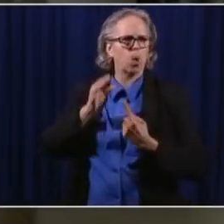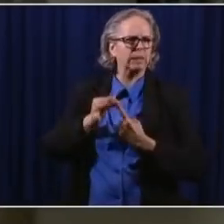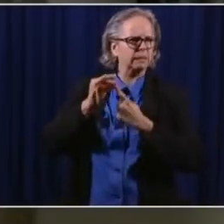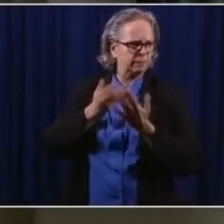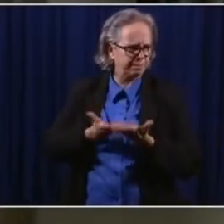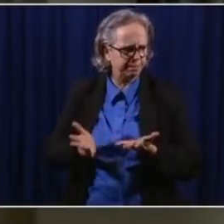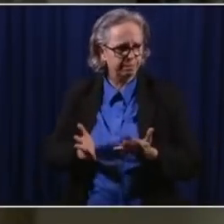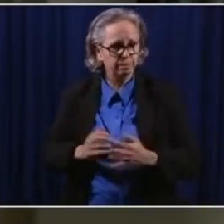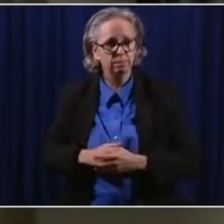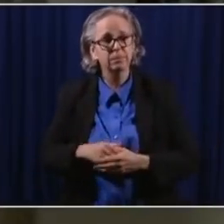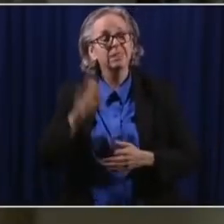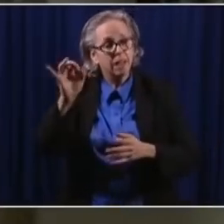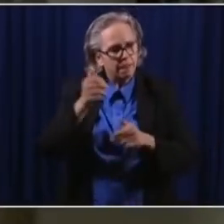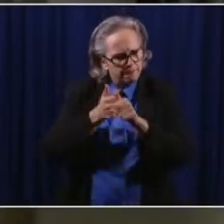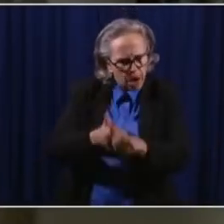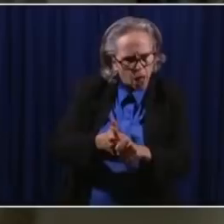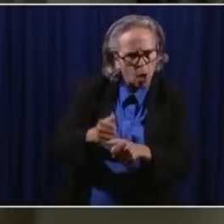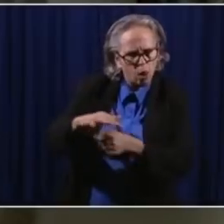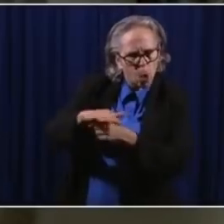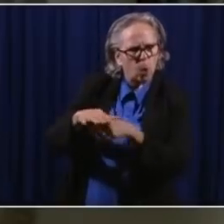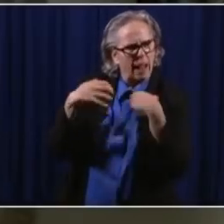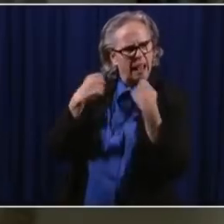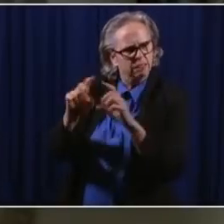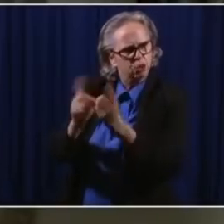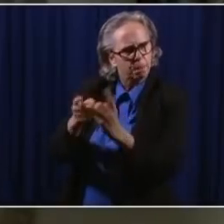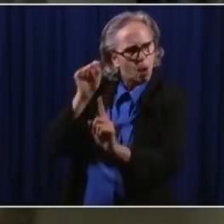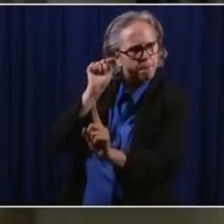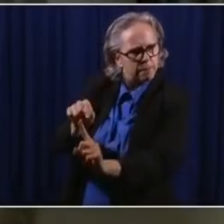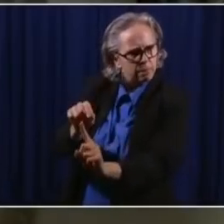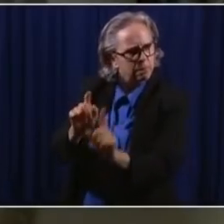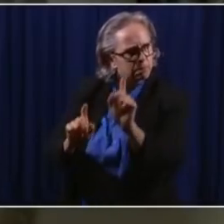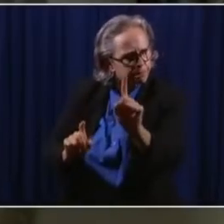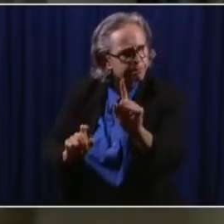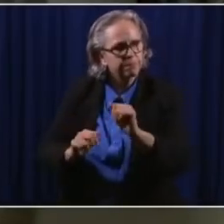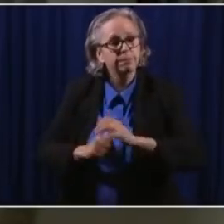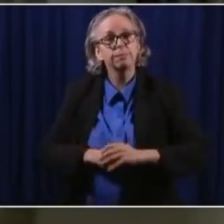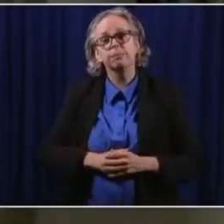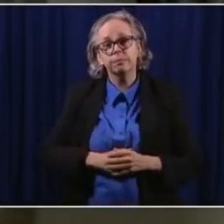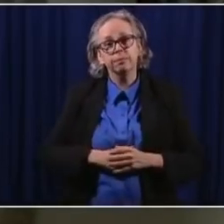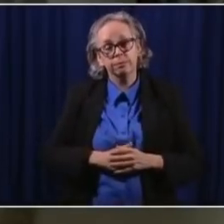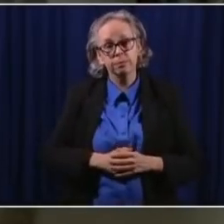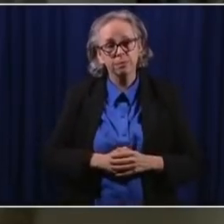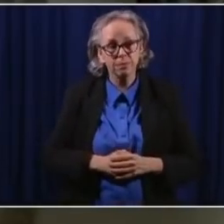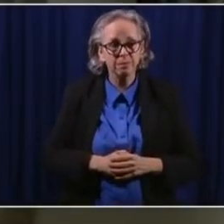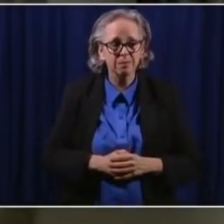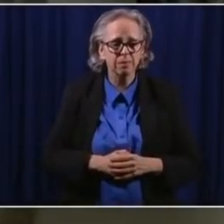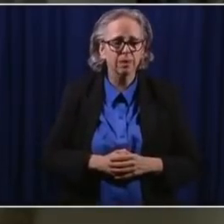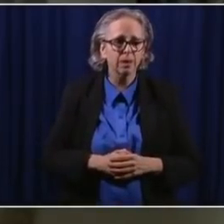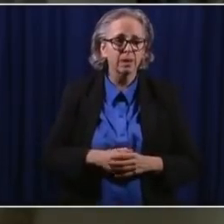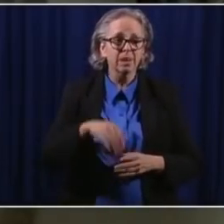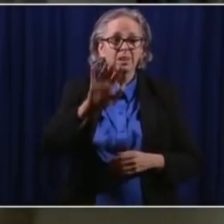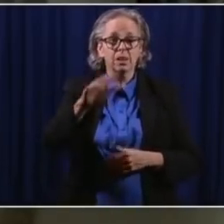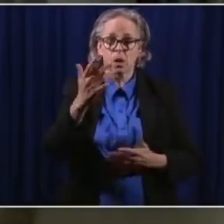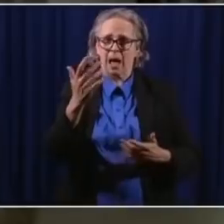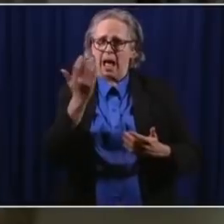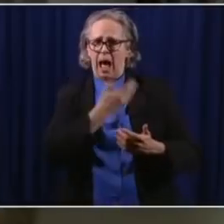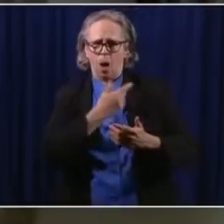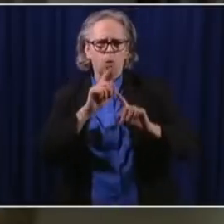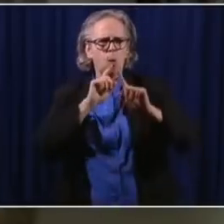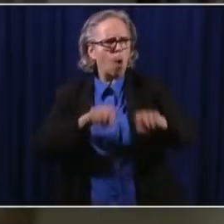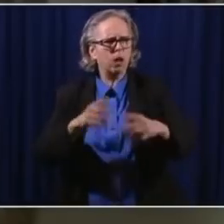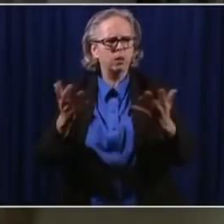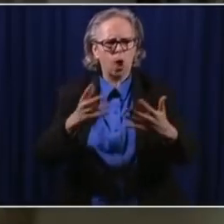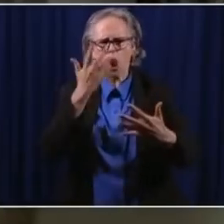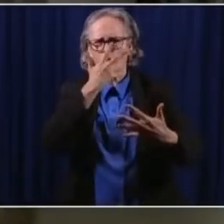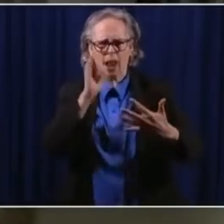action, and then we will follow up in regard to that. So the order requires that the variance plan include,